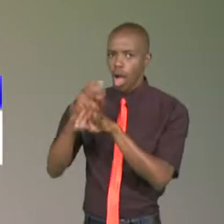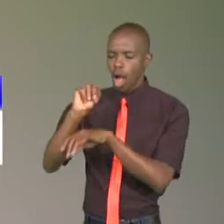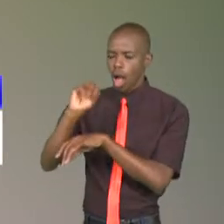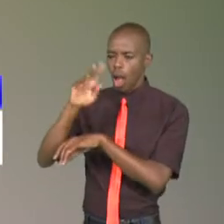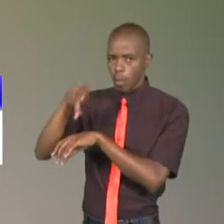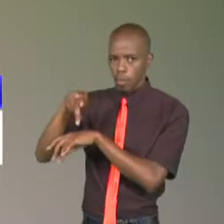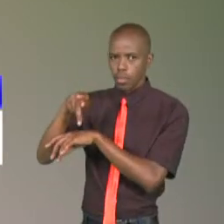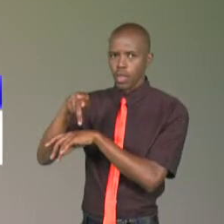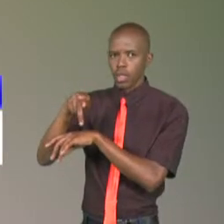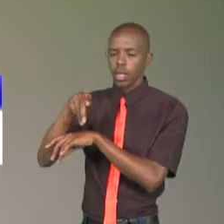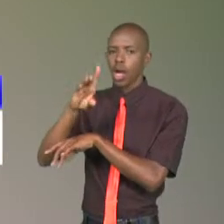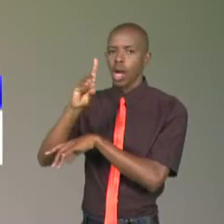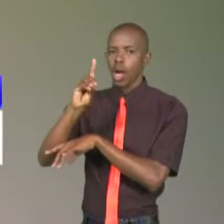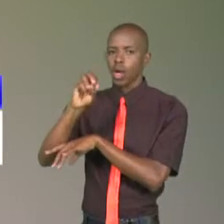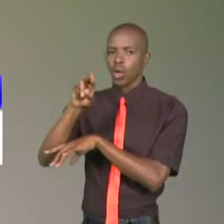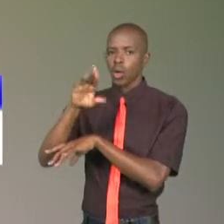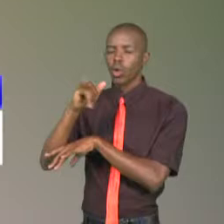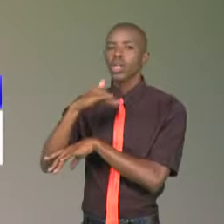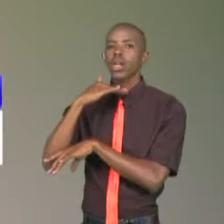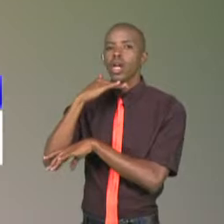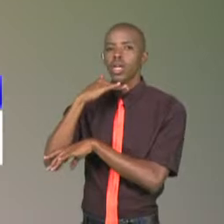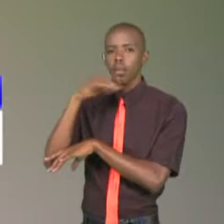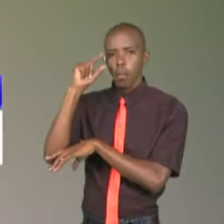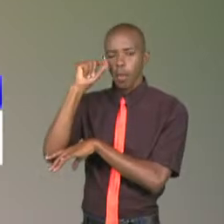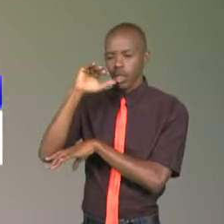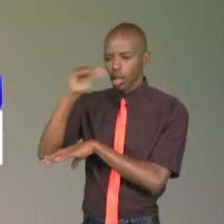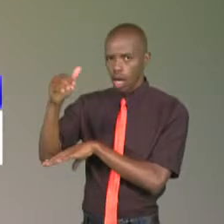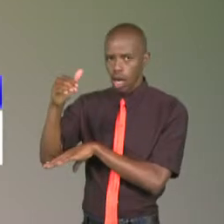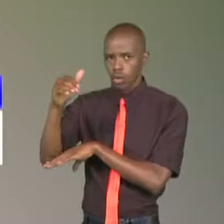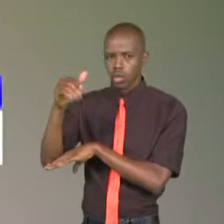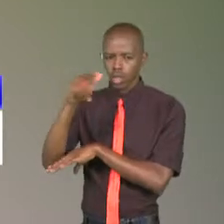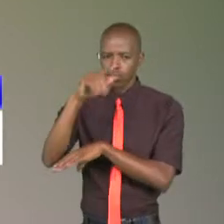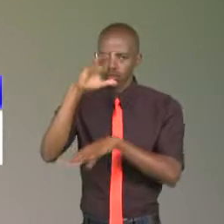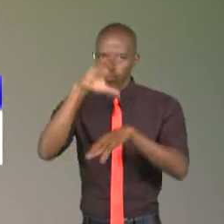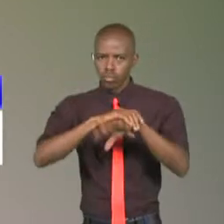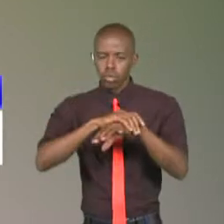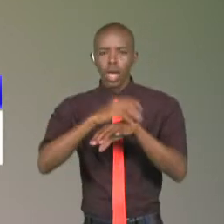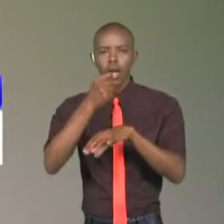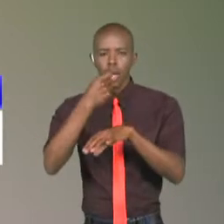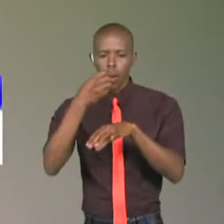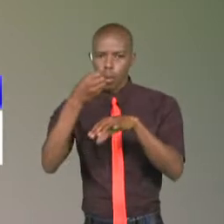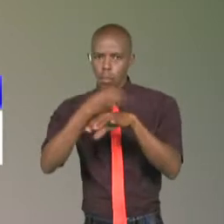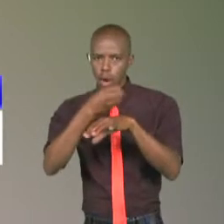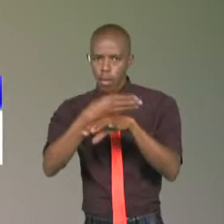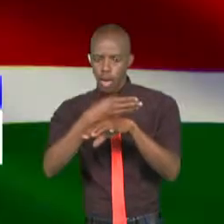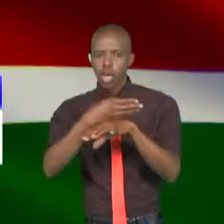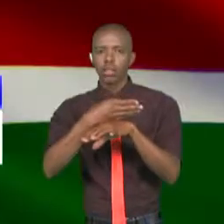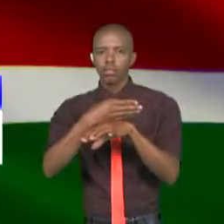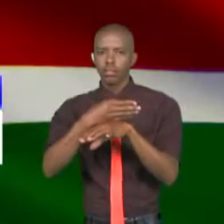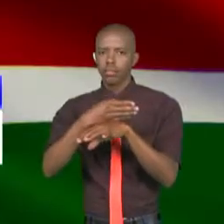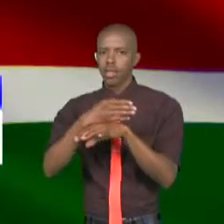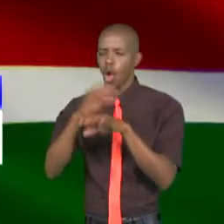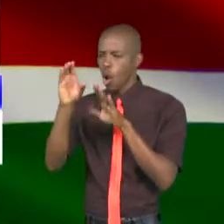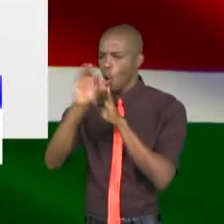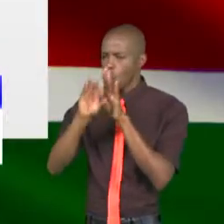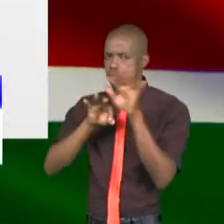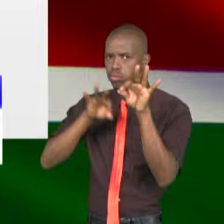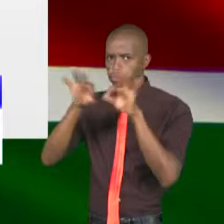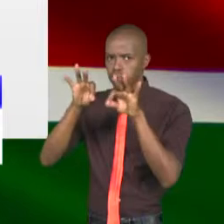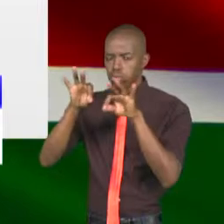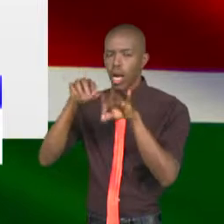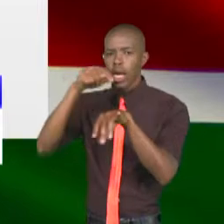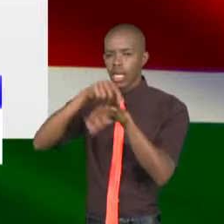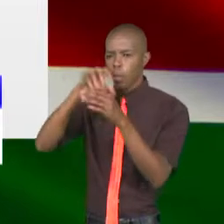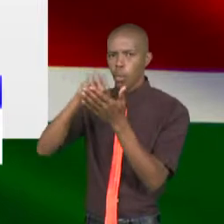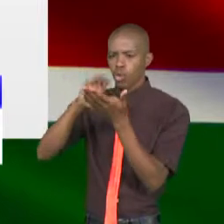Suleiman Dori died at Aga Khan Hospital in Mombasa County, where he was receiving a cancer treatment. And according to the Constitution, whenever a seat